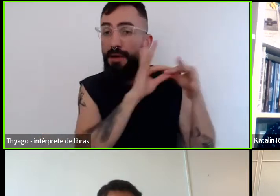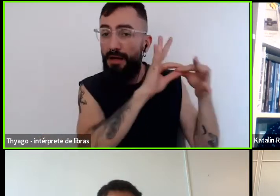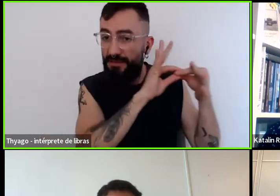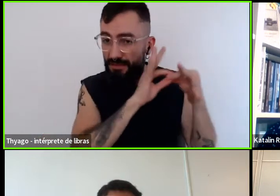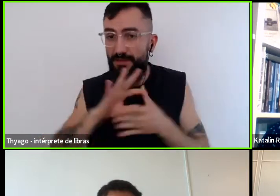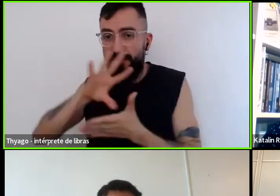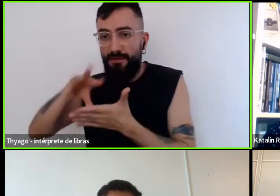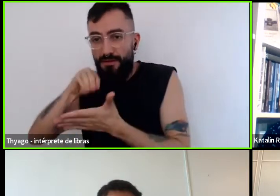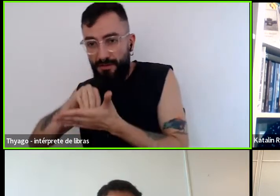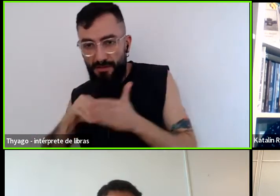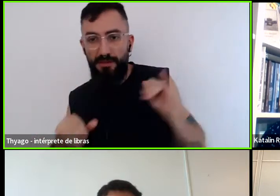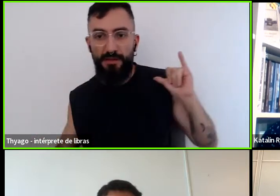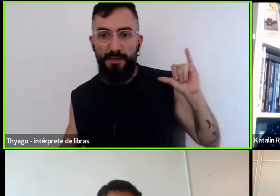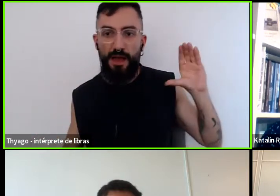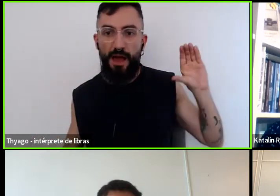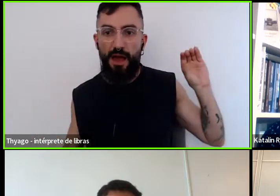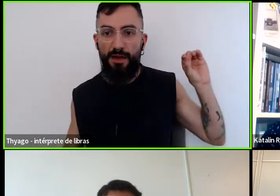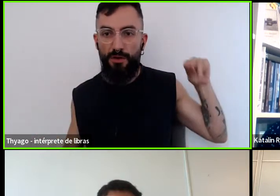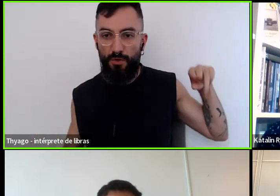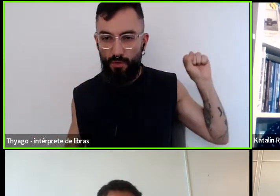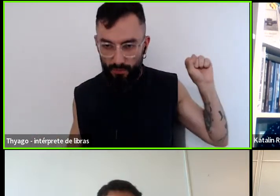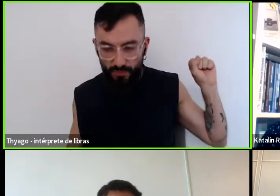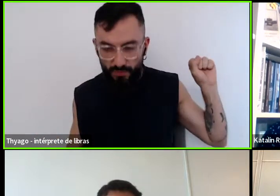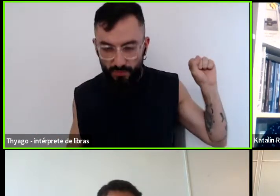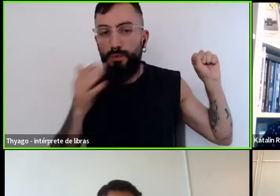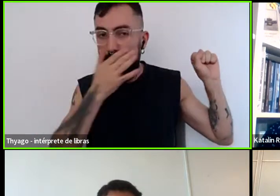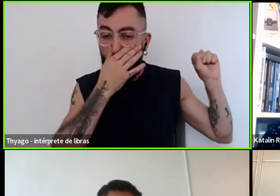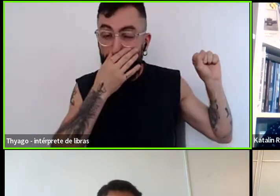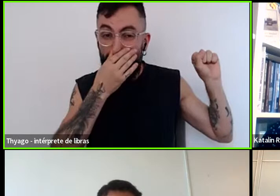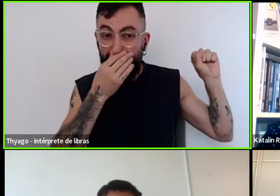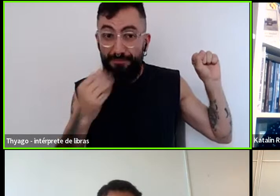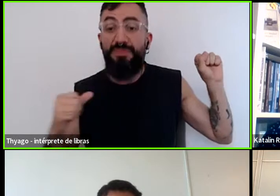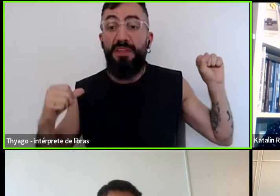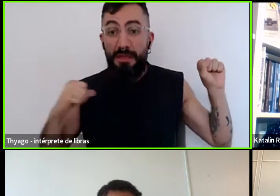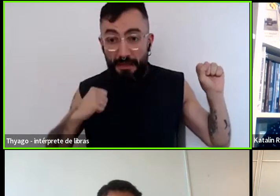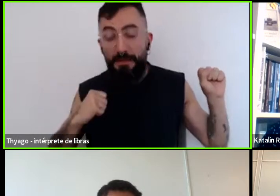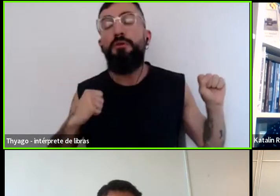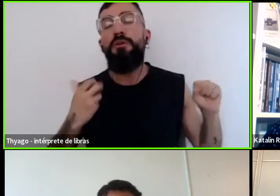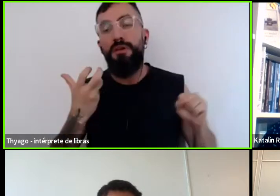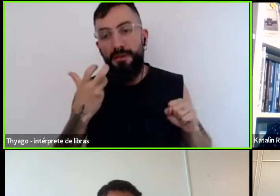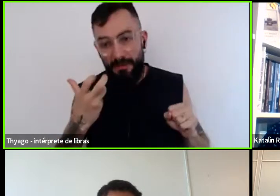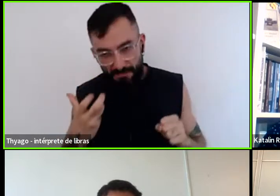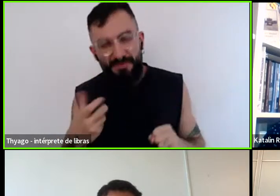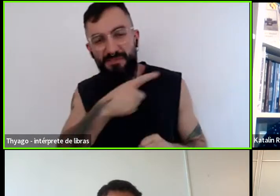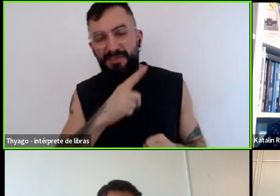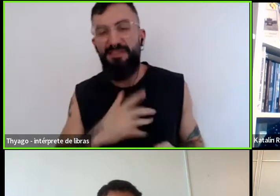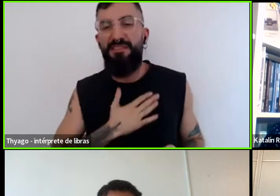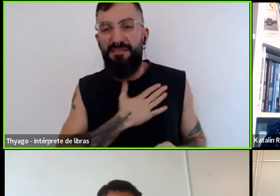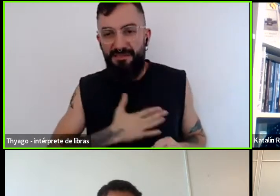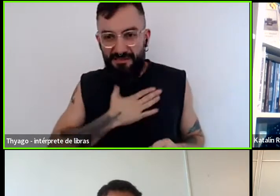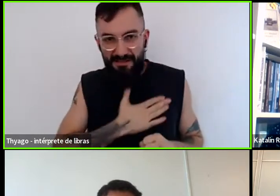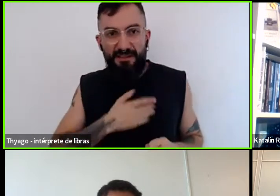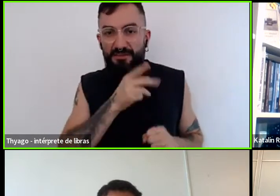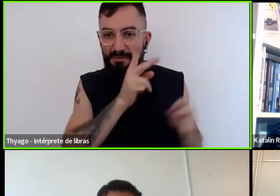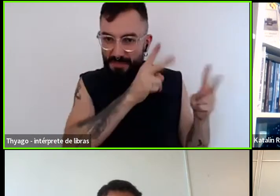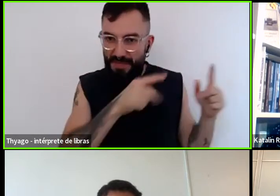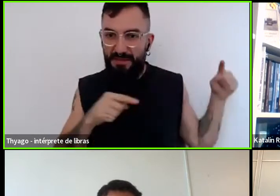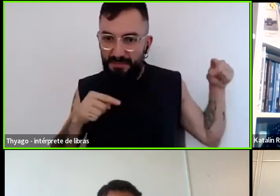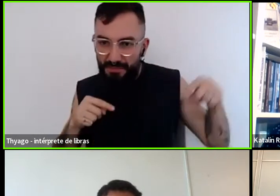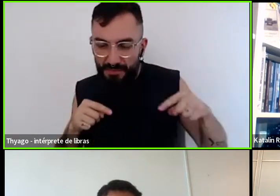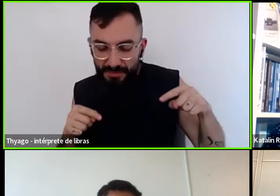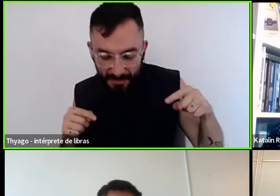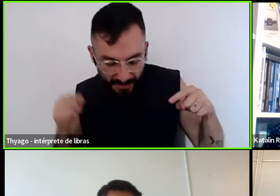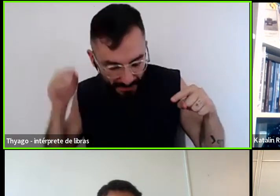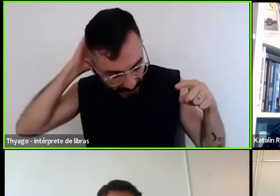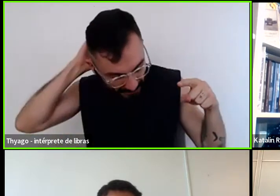Abralin and Nikos, I think it would be very nice to hearing from her that is